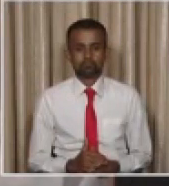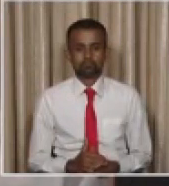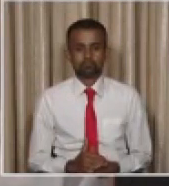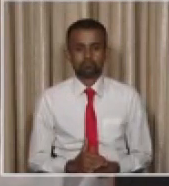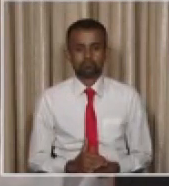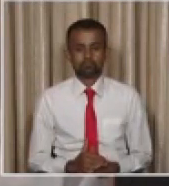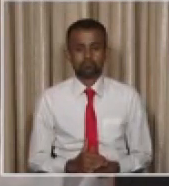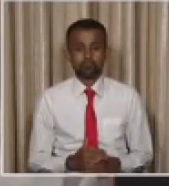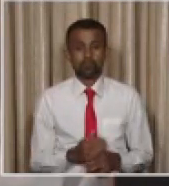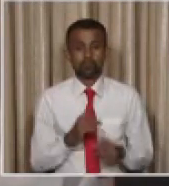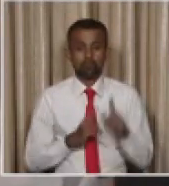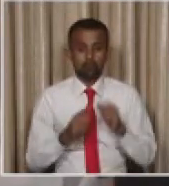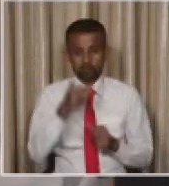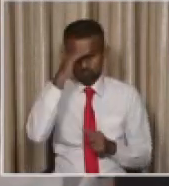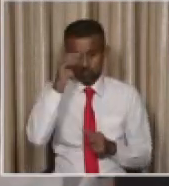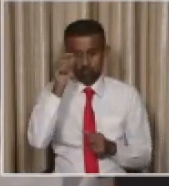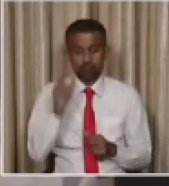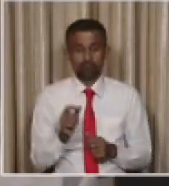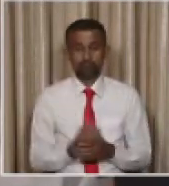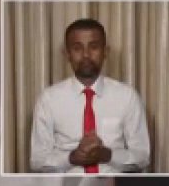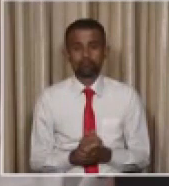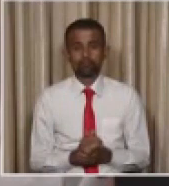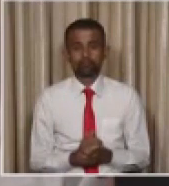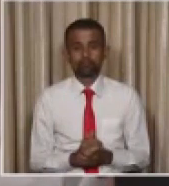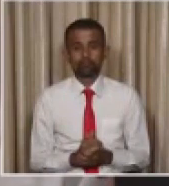country can't be changed by one section more than